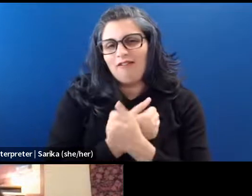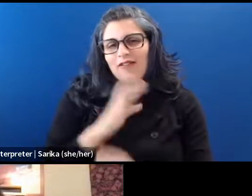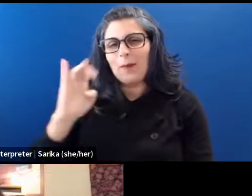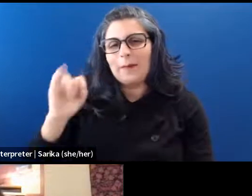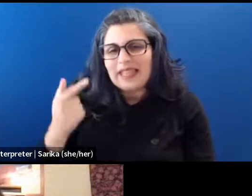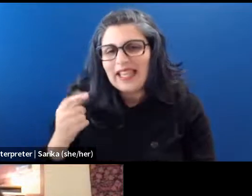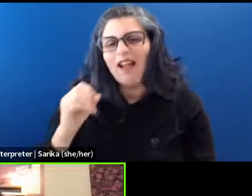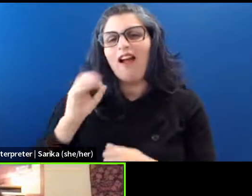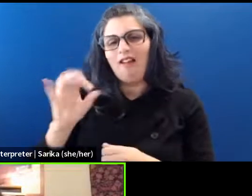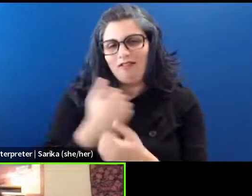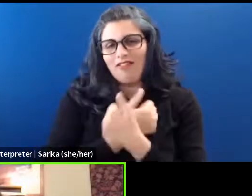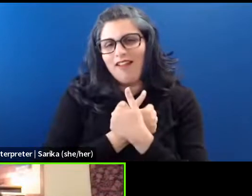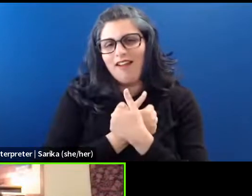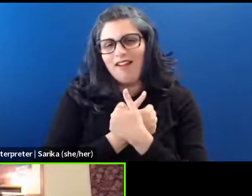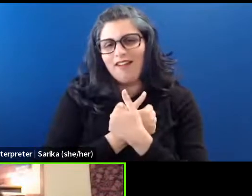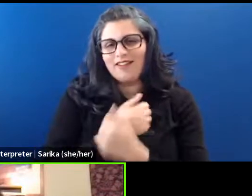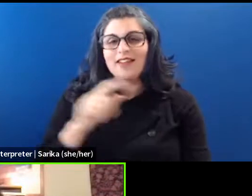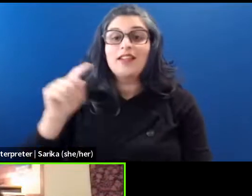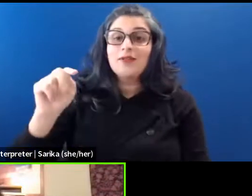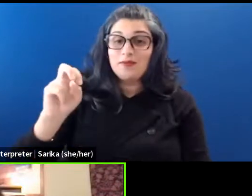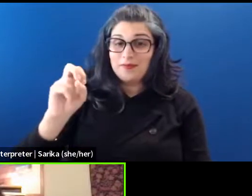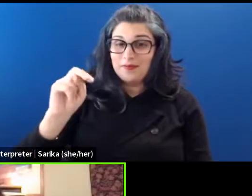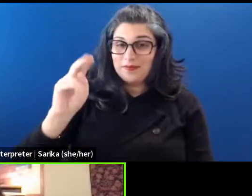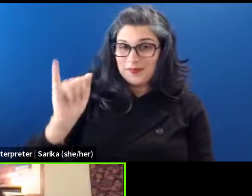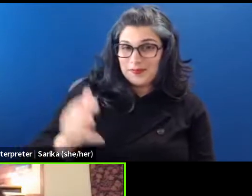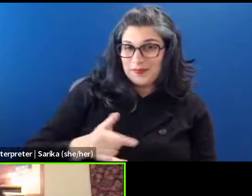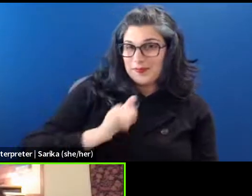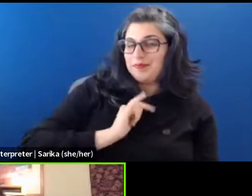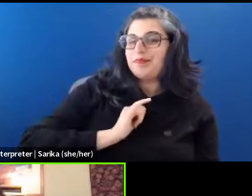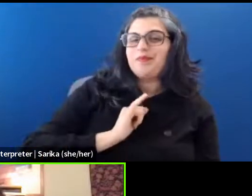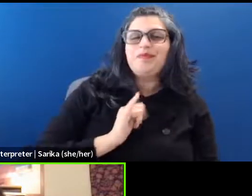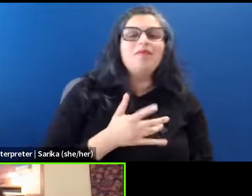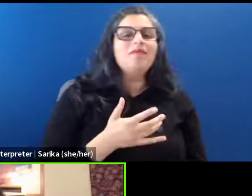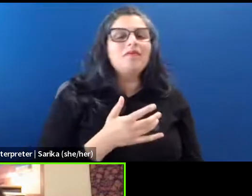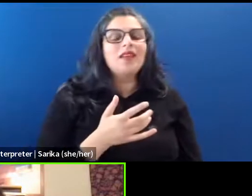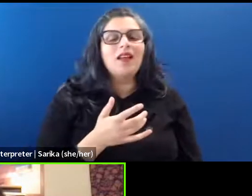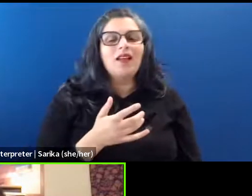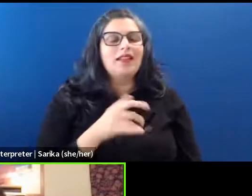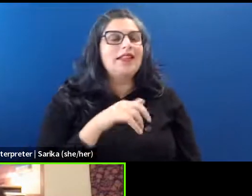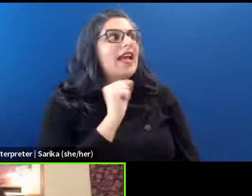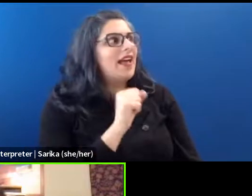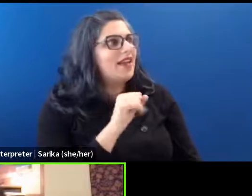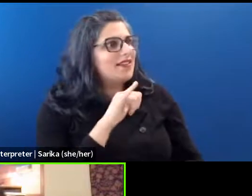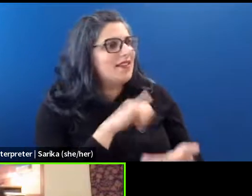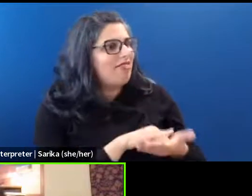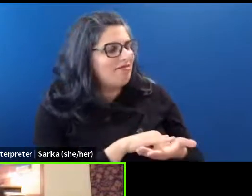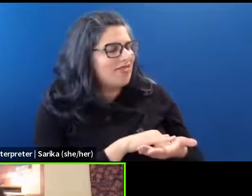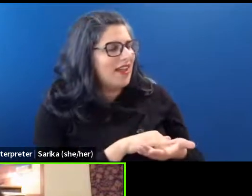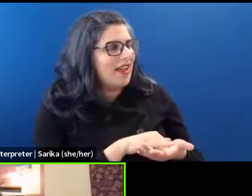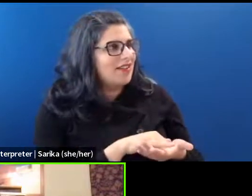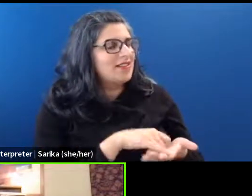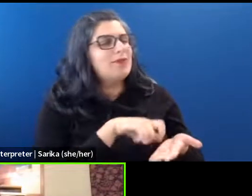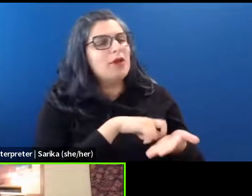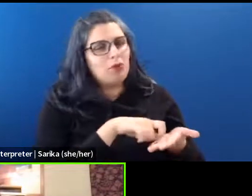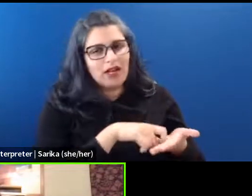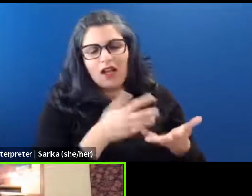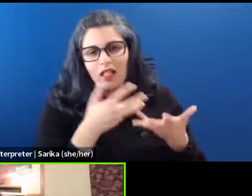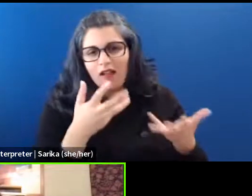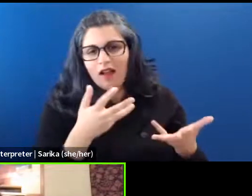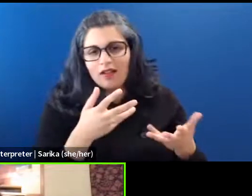love. Yes. Yes. And that's been written about a lot, the kind of difference between